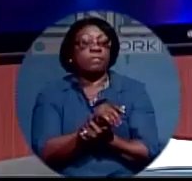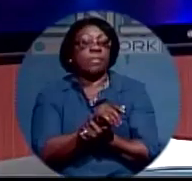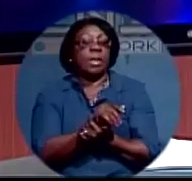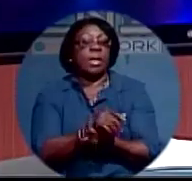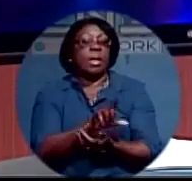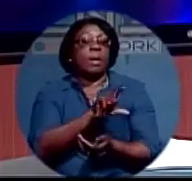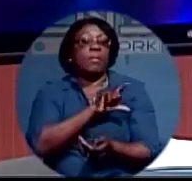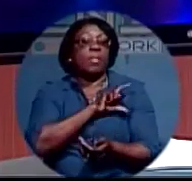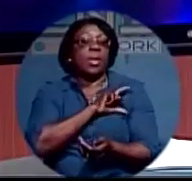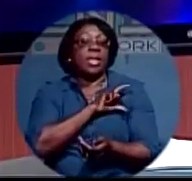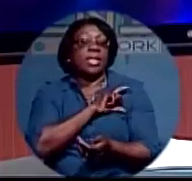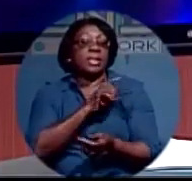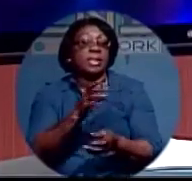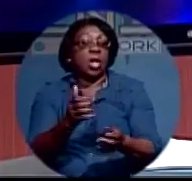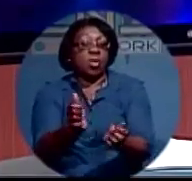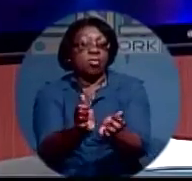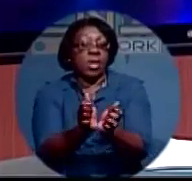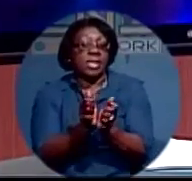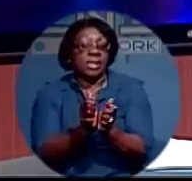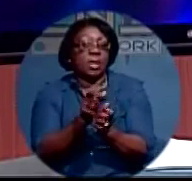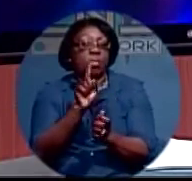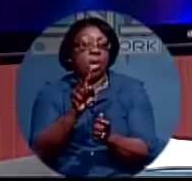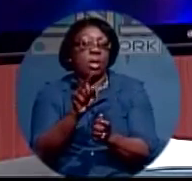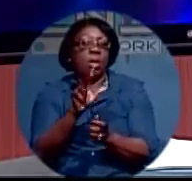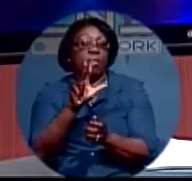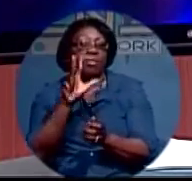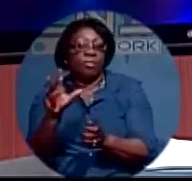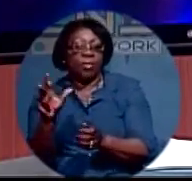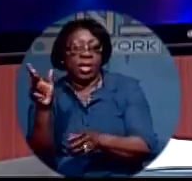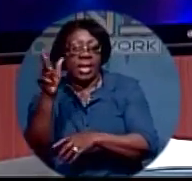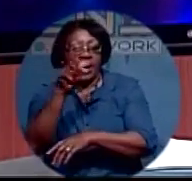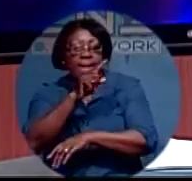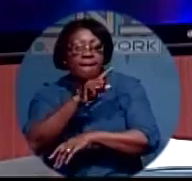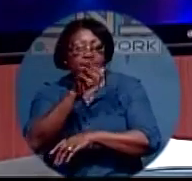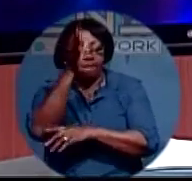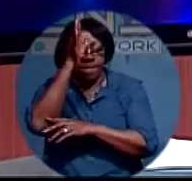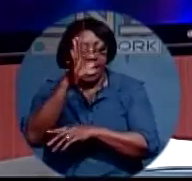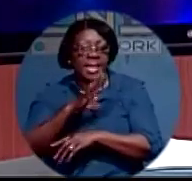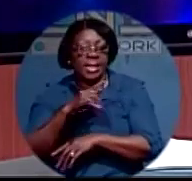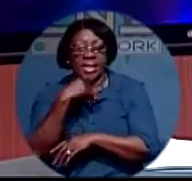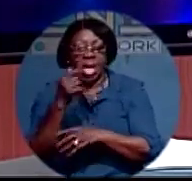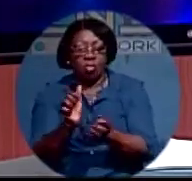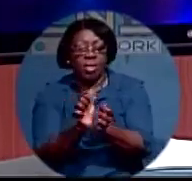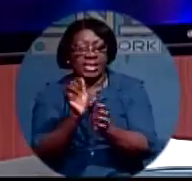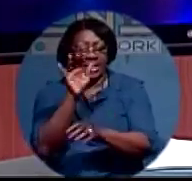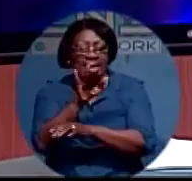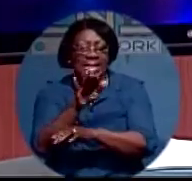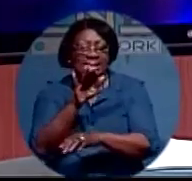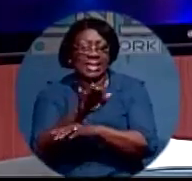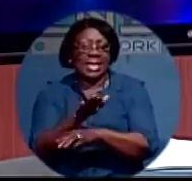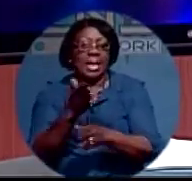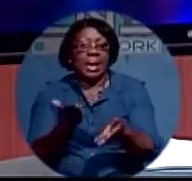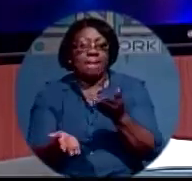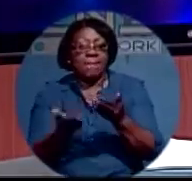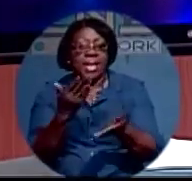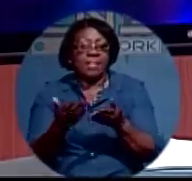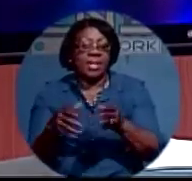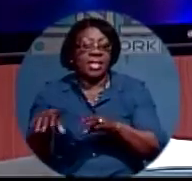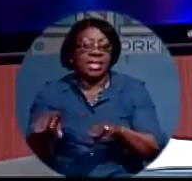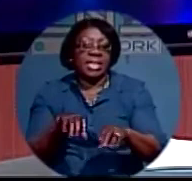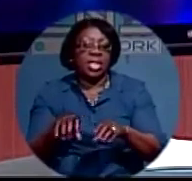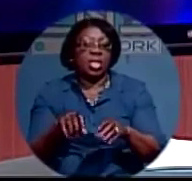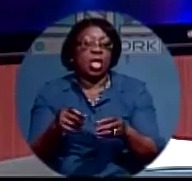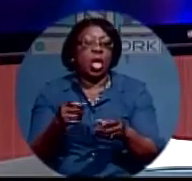suspect one of 3 men they arrested with a gun and ammunition last night may be linked to the murder of a mother and son in Pinewood Gardens this